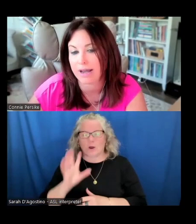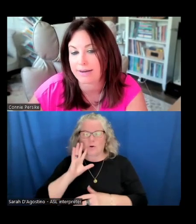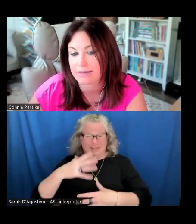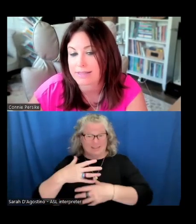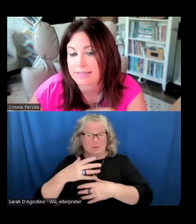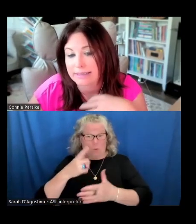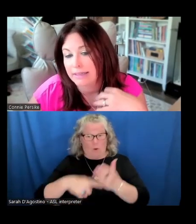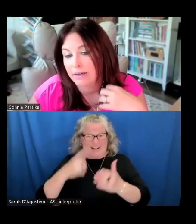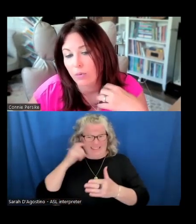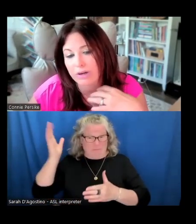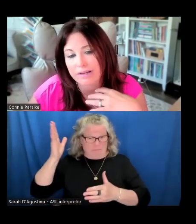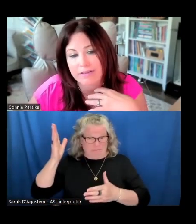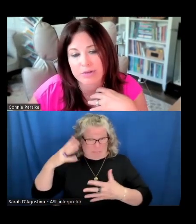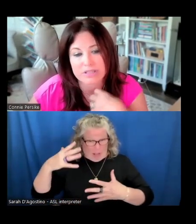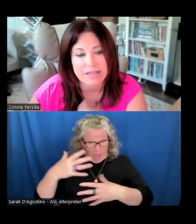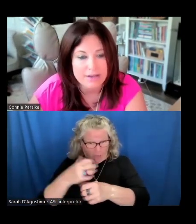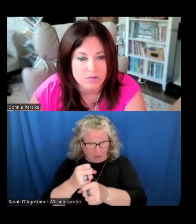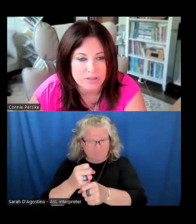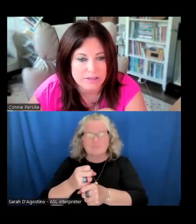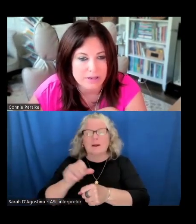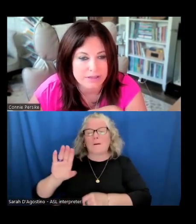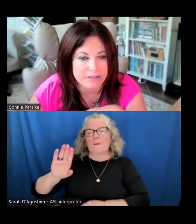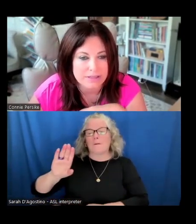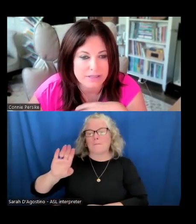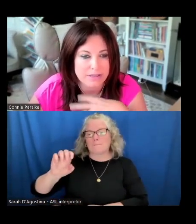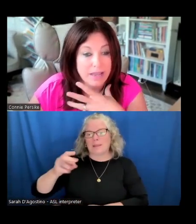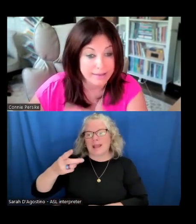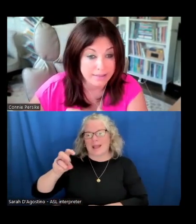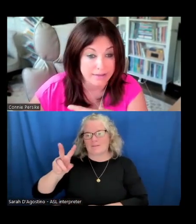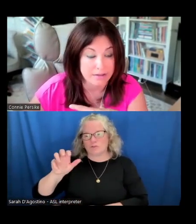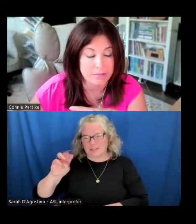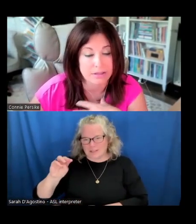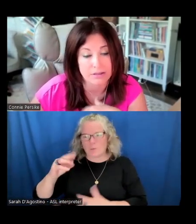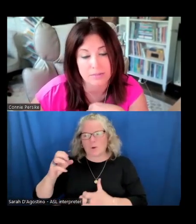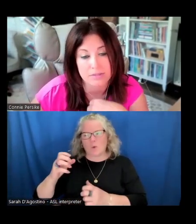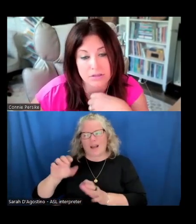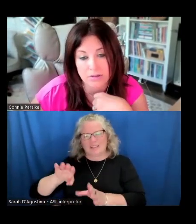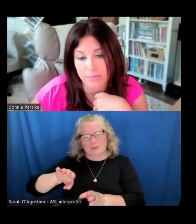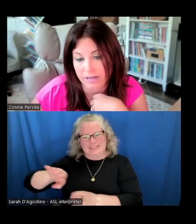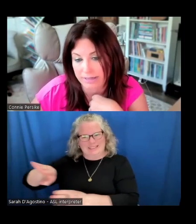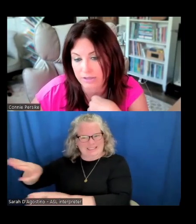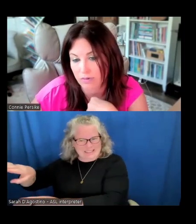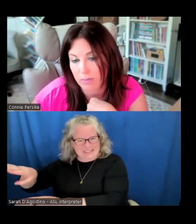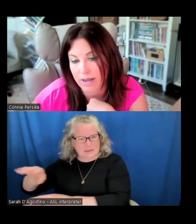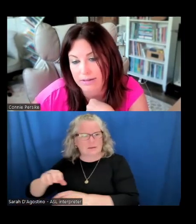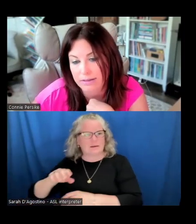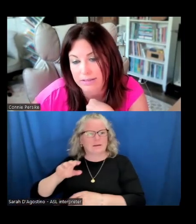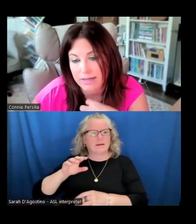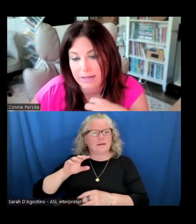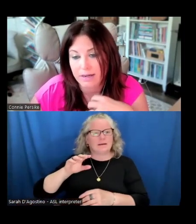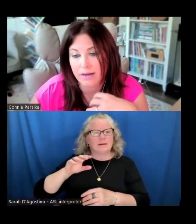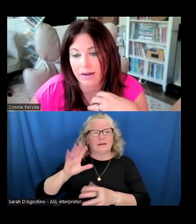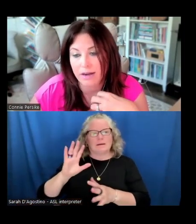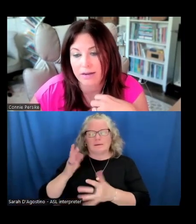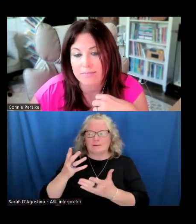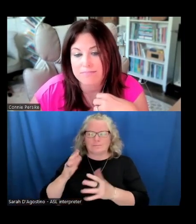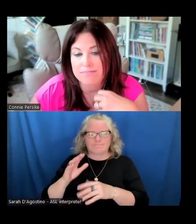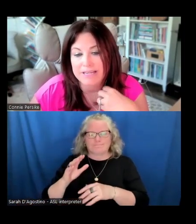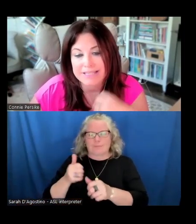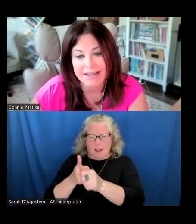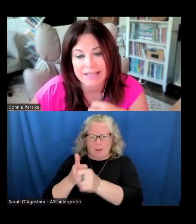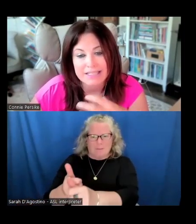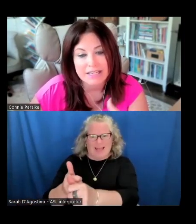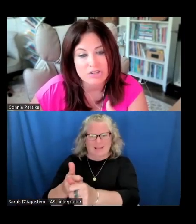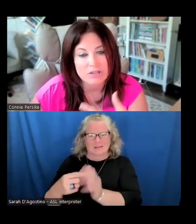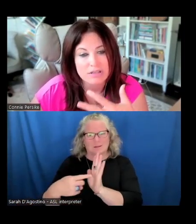compliance-driven models. One of the most dangerous things, I think, when it comes to compliance-driven models